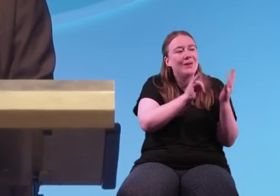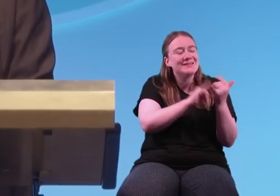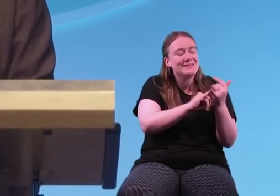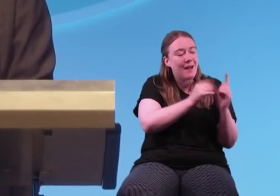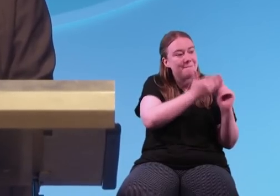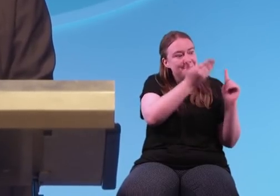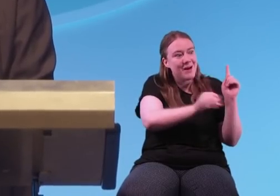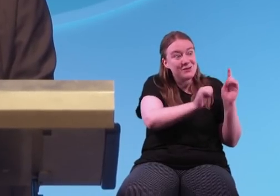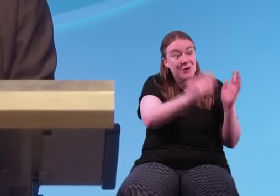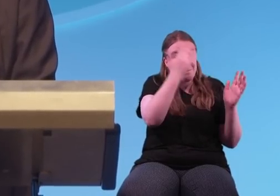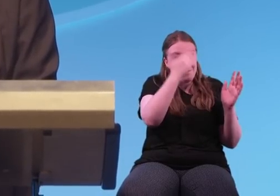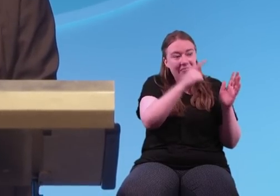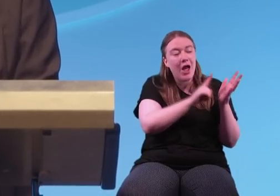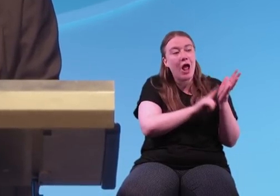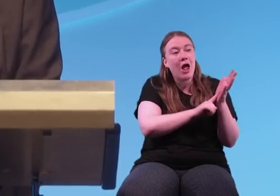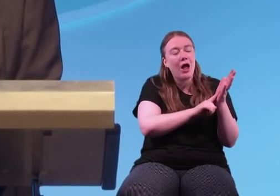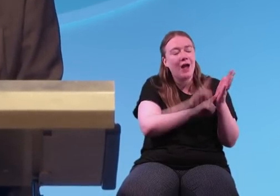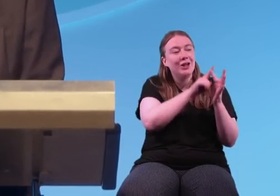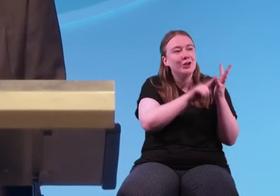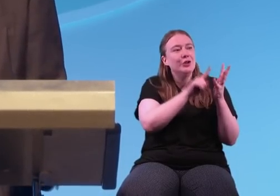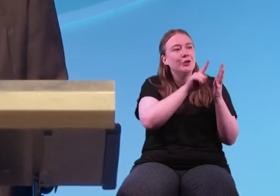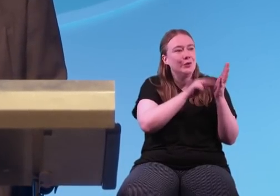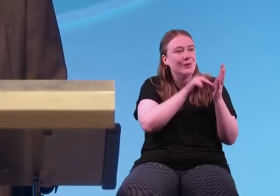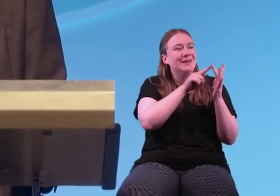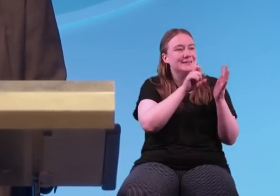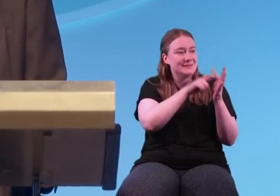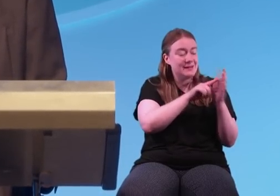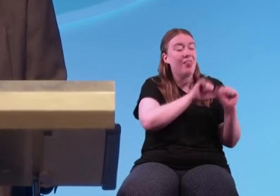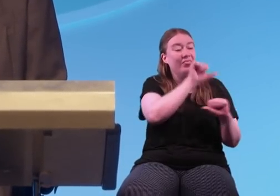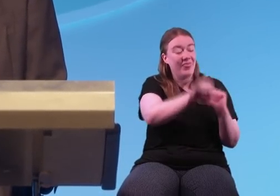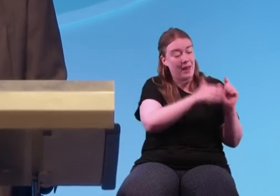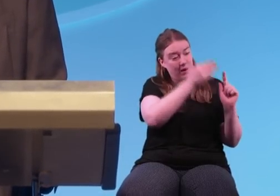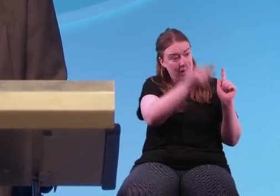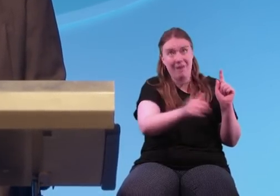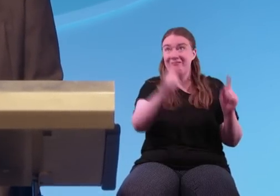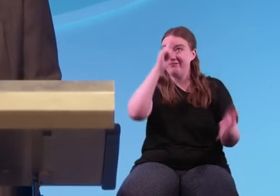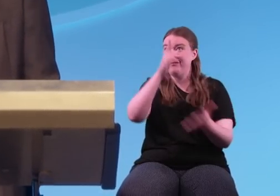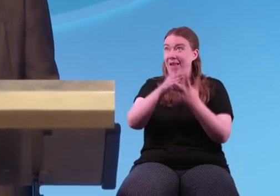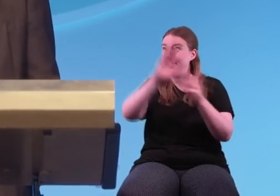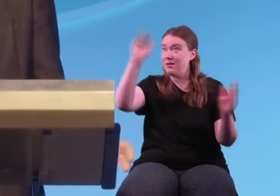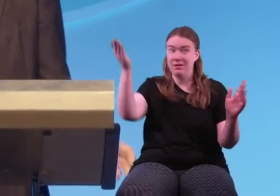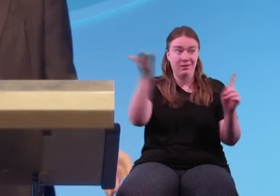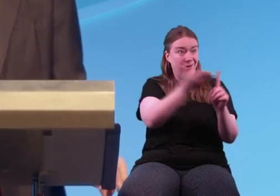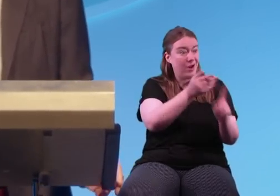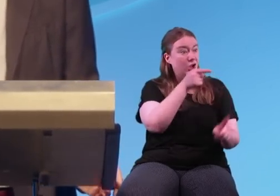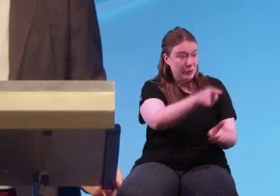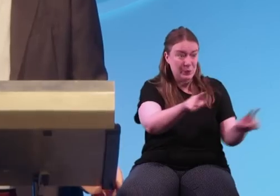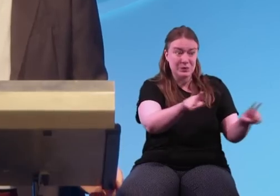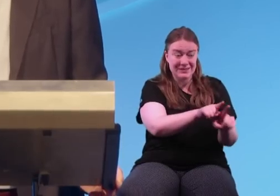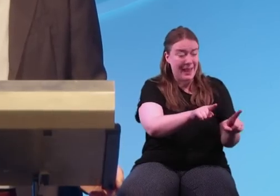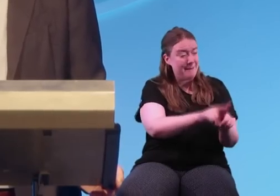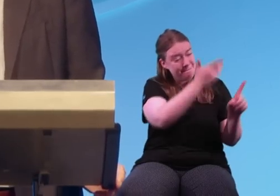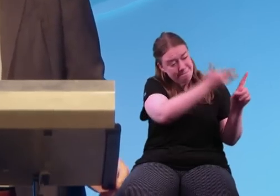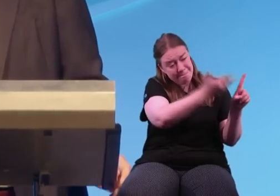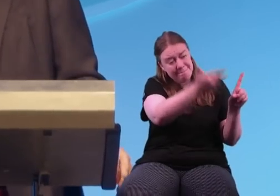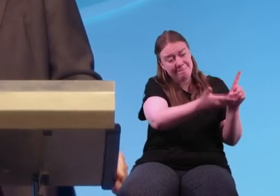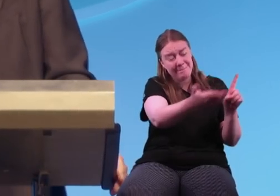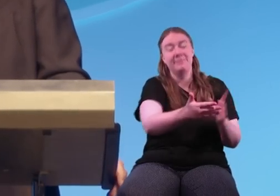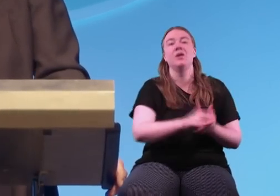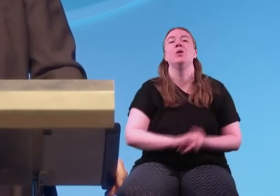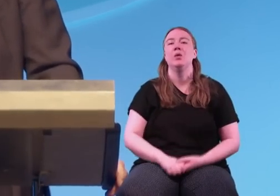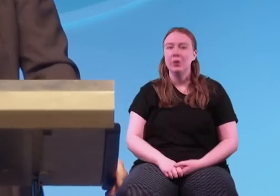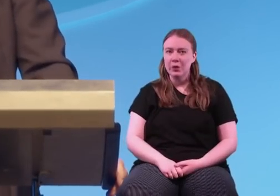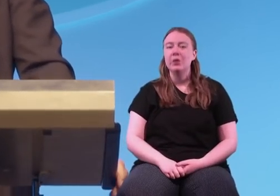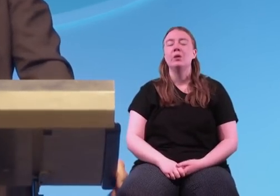and now I am sure dwells in you as well. So in other words, we recognize the particular